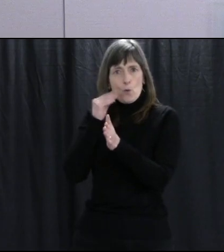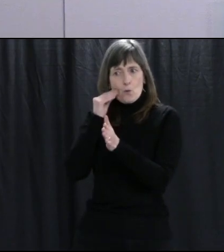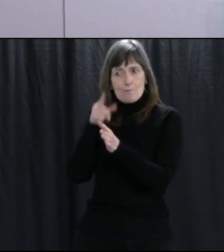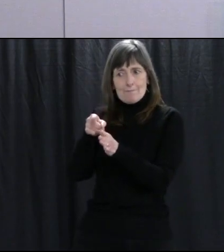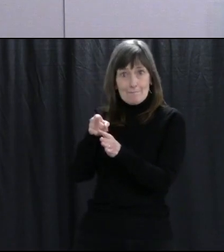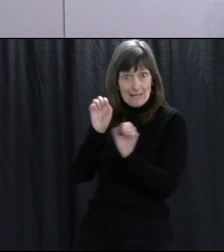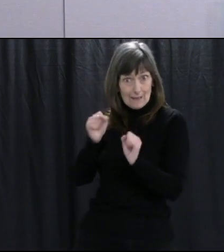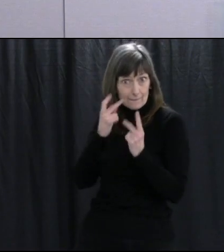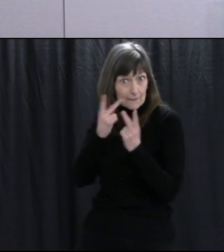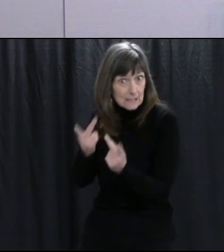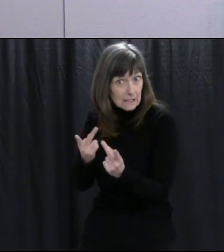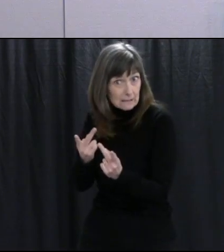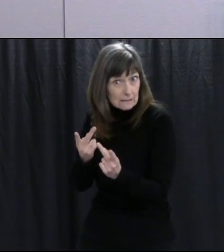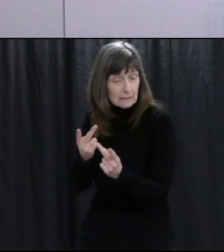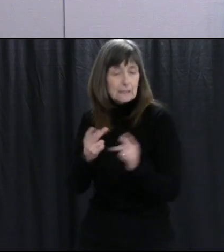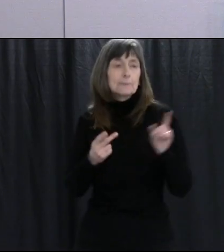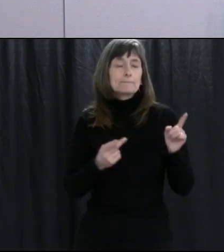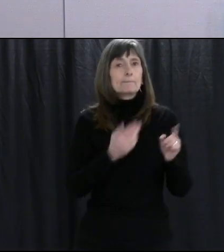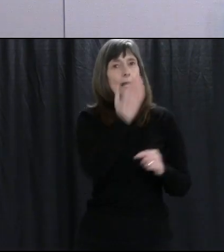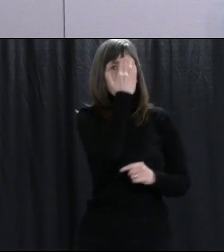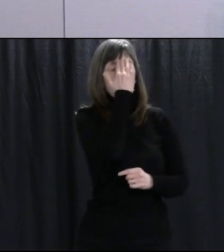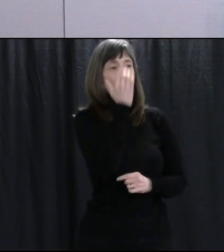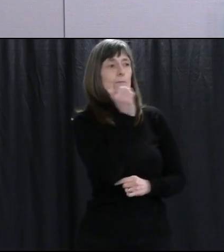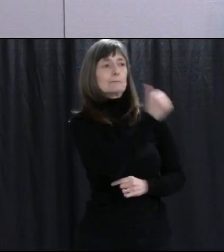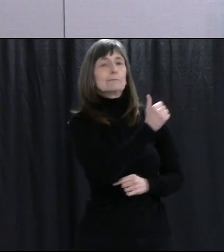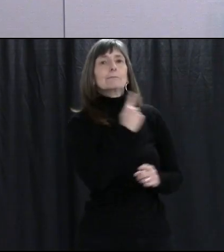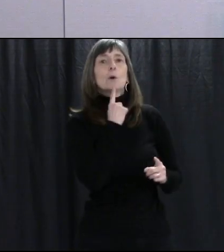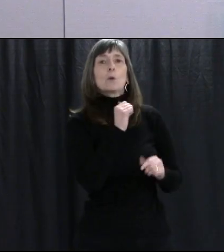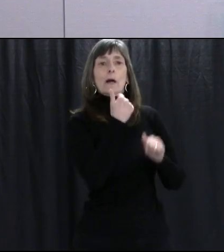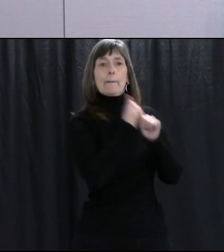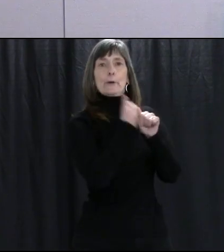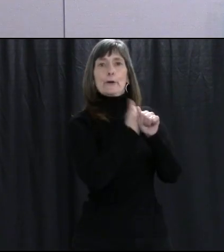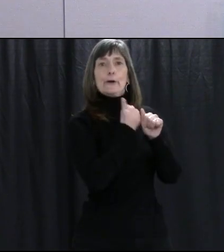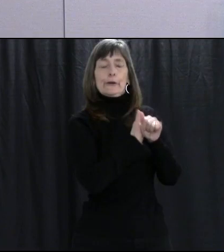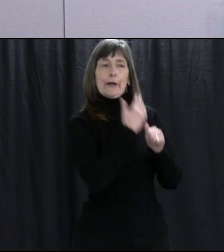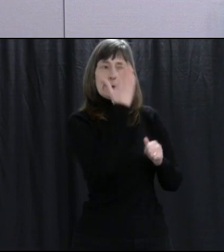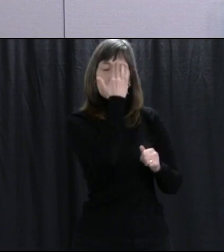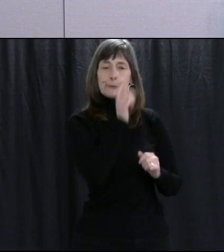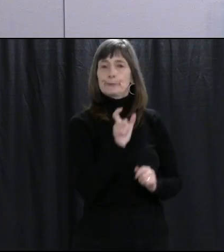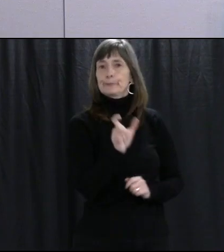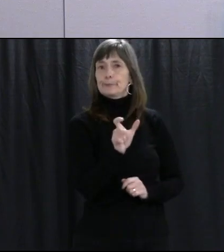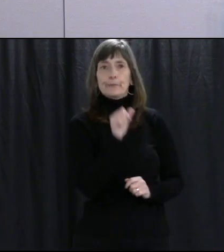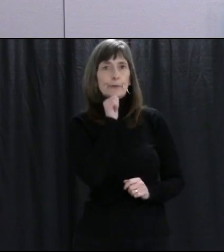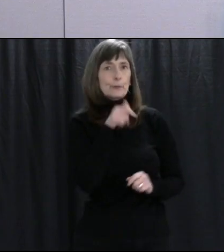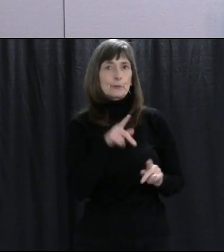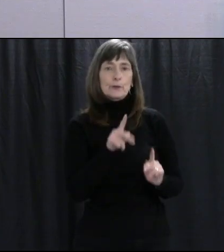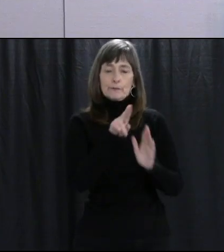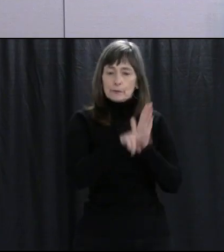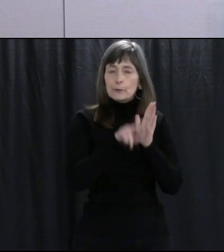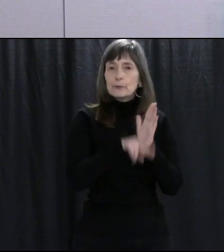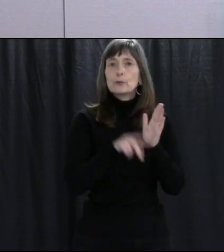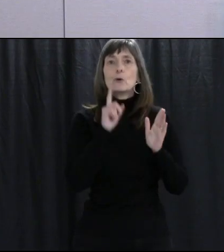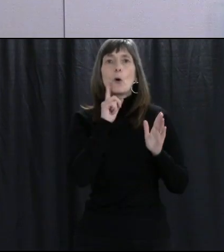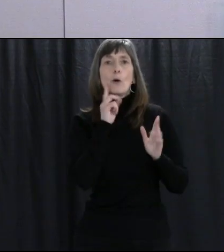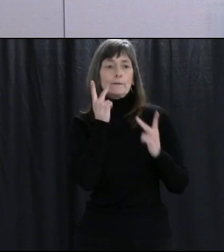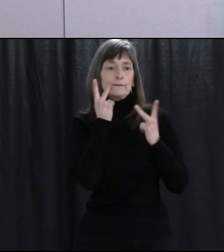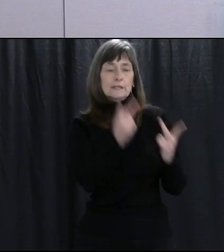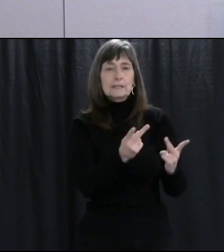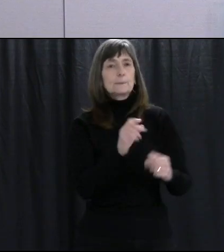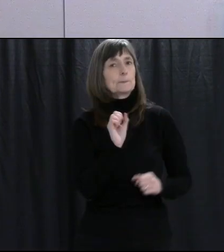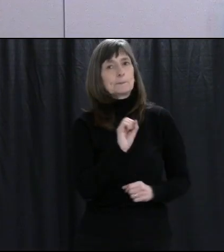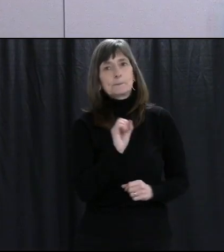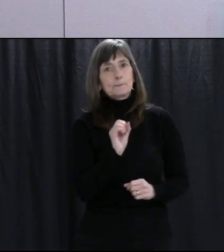Alberta, has actually put a ban on funerals and wakes. We're not at that stage. We have had some discussions